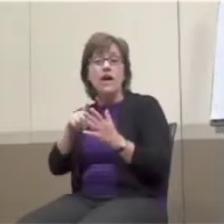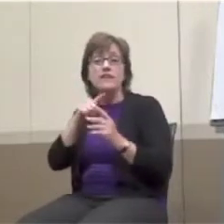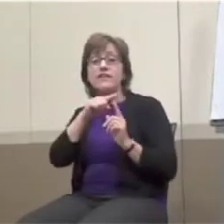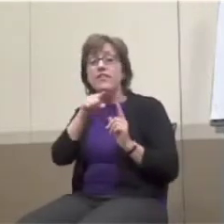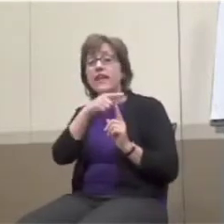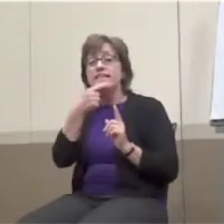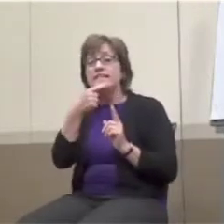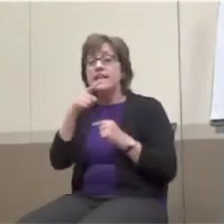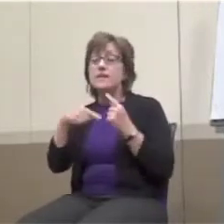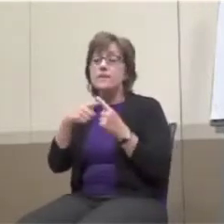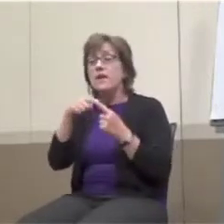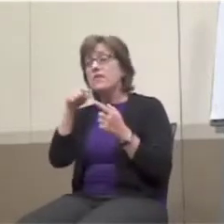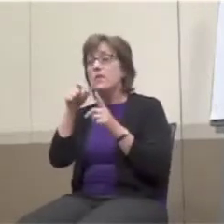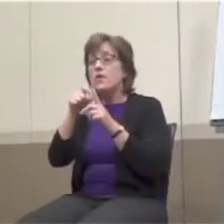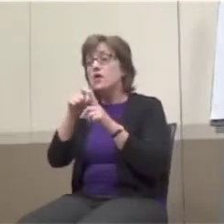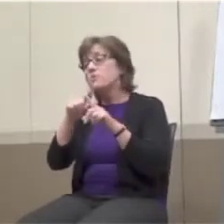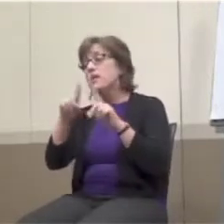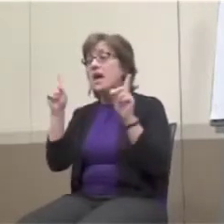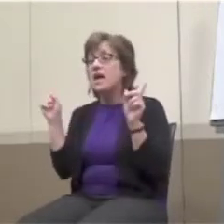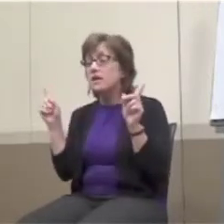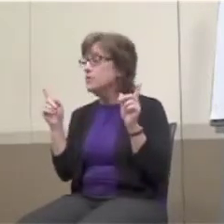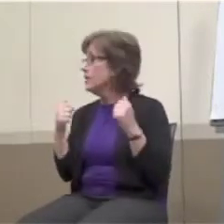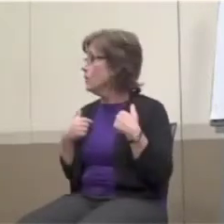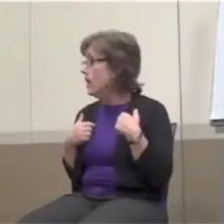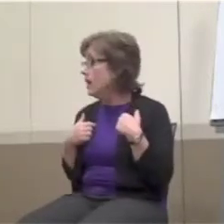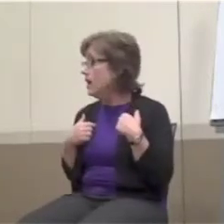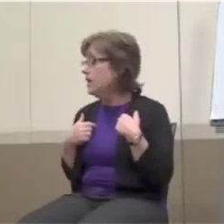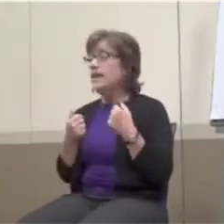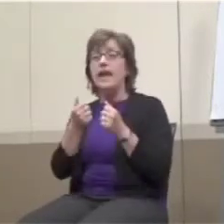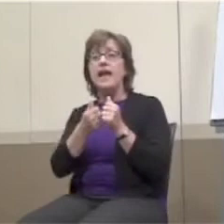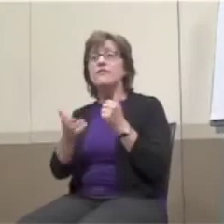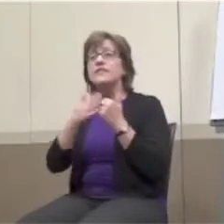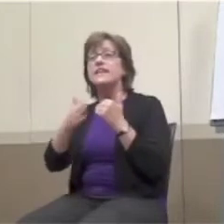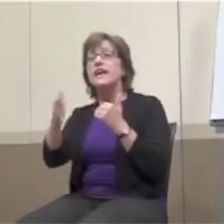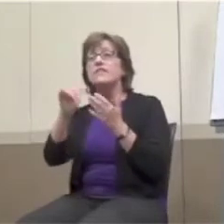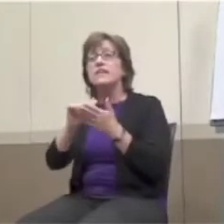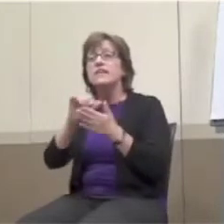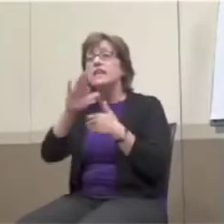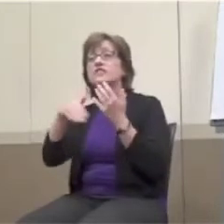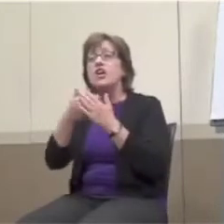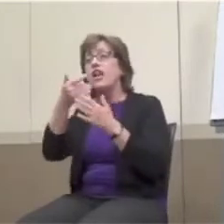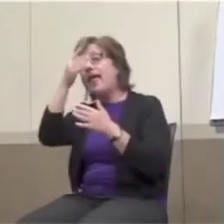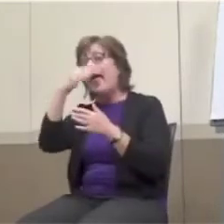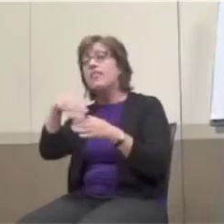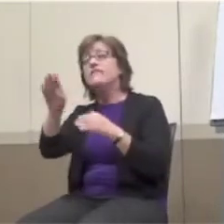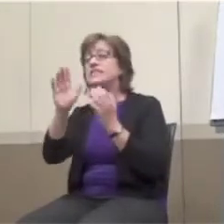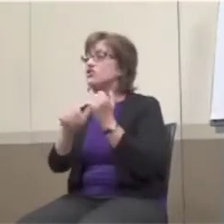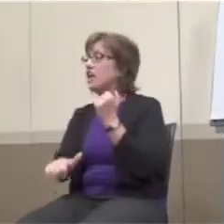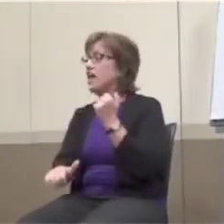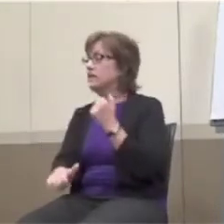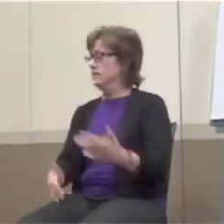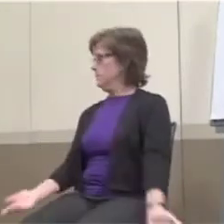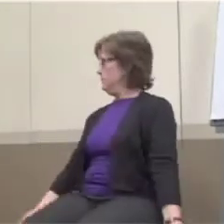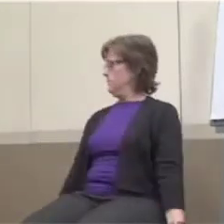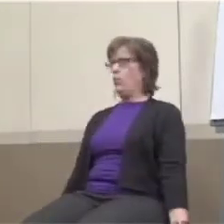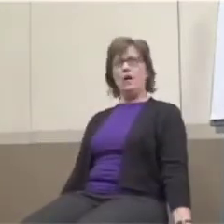so-and-so said about the word but? And we're like, what? She said, everything after is elephant shit. I'm like,